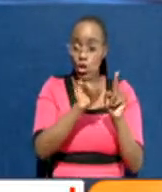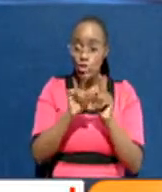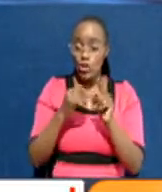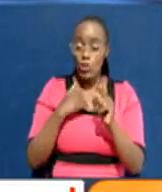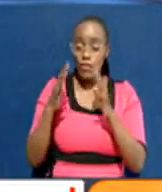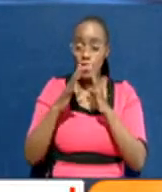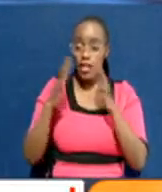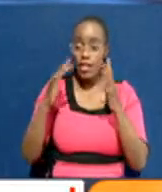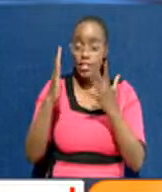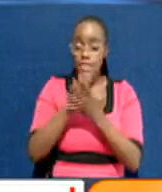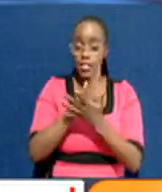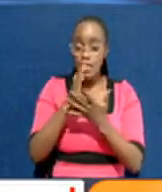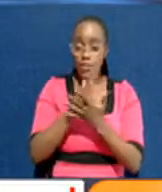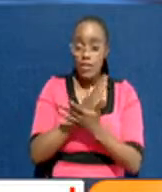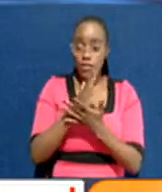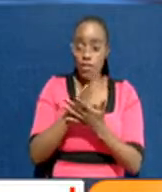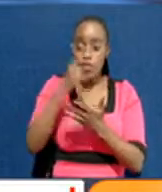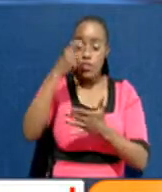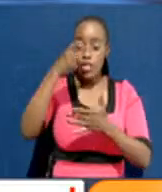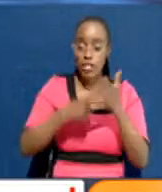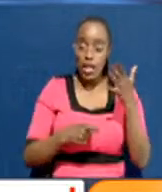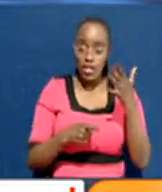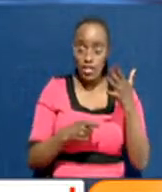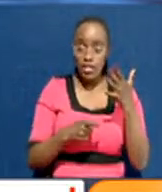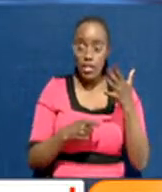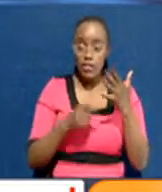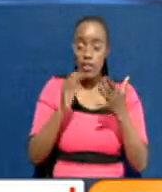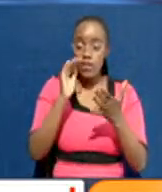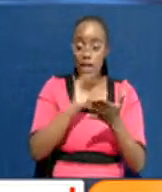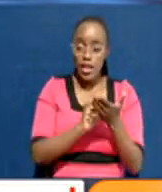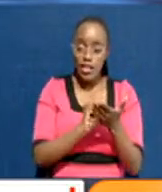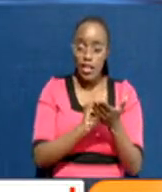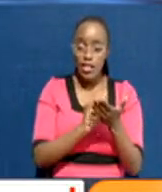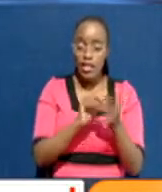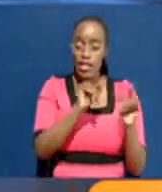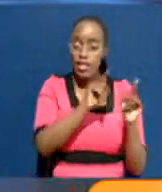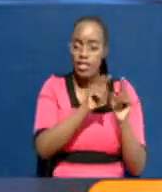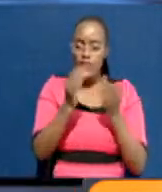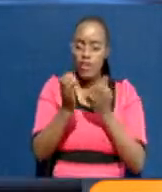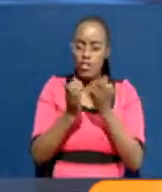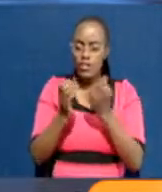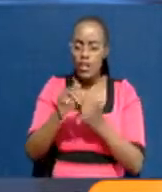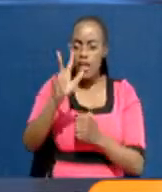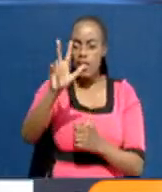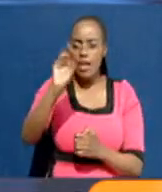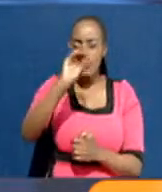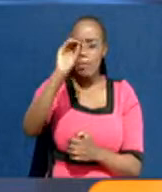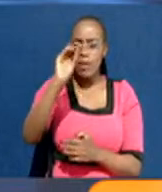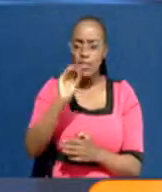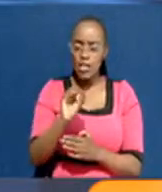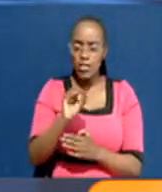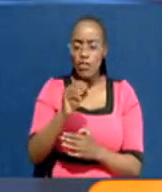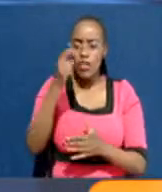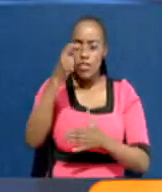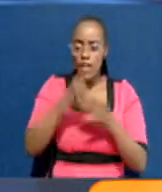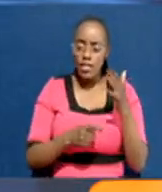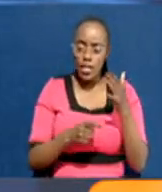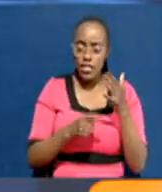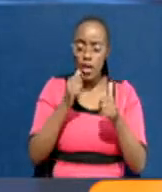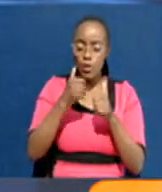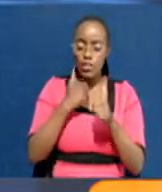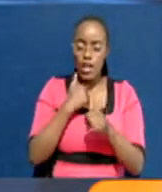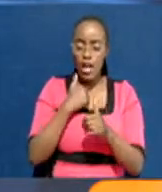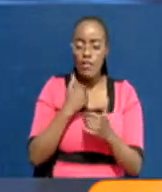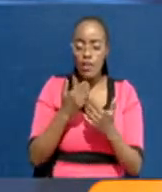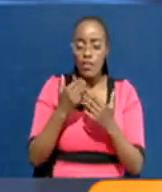largest sector when it comes to tax payments. Again, we pay about, I believe, 25 to 30% of taxes paid by business in